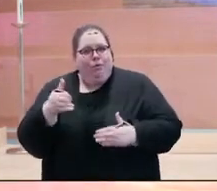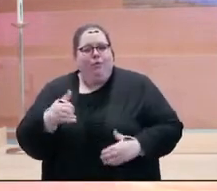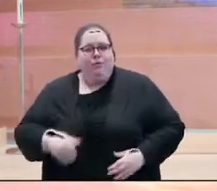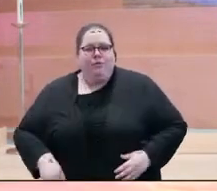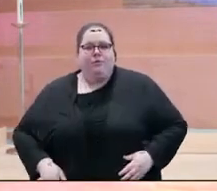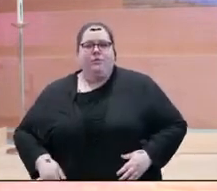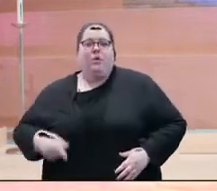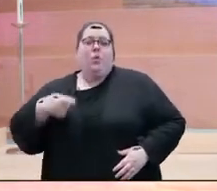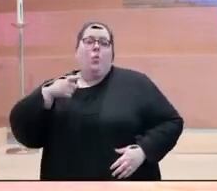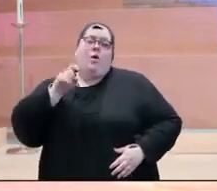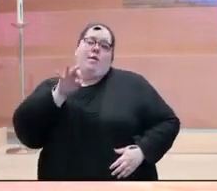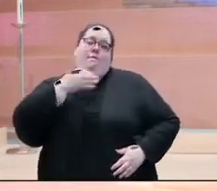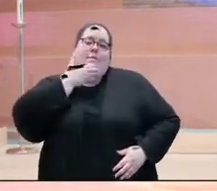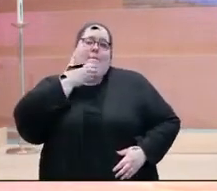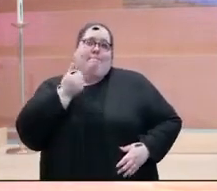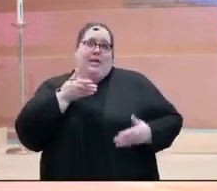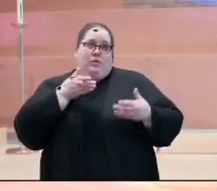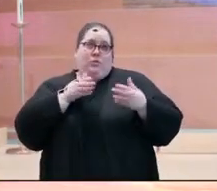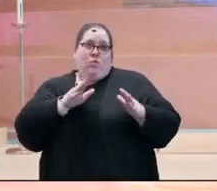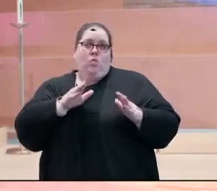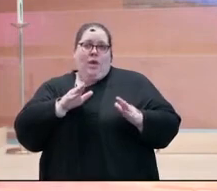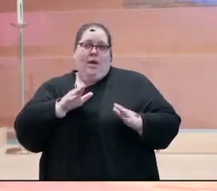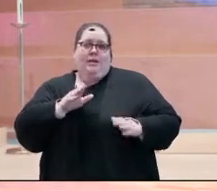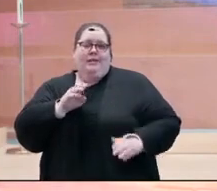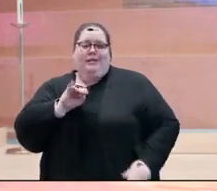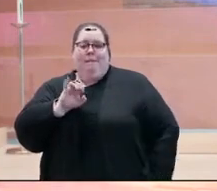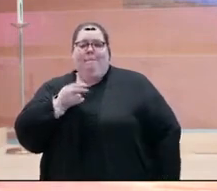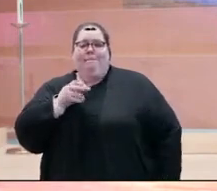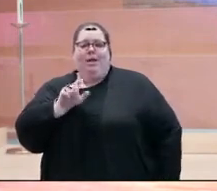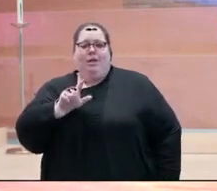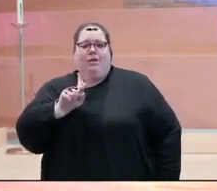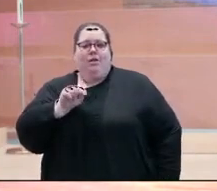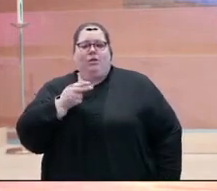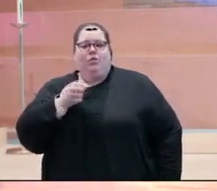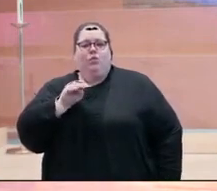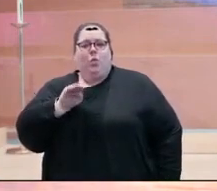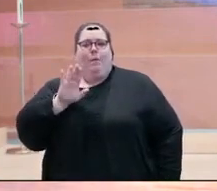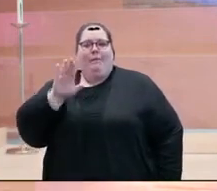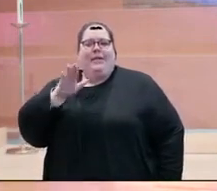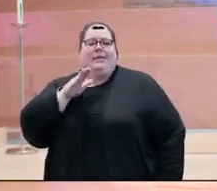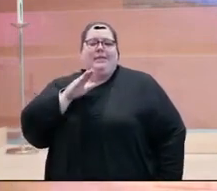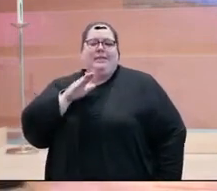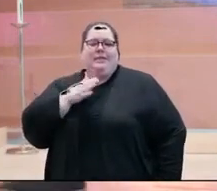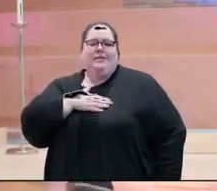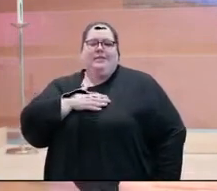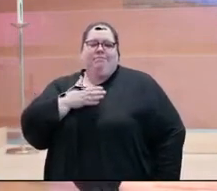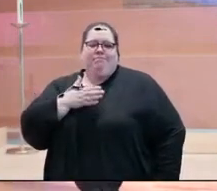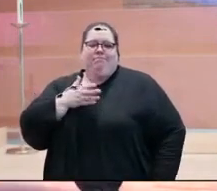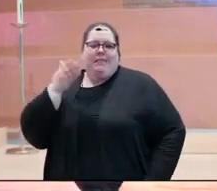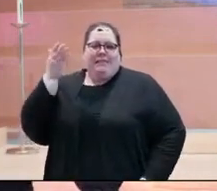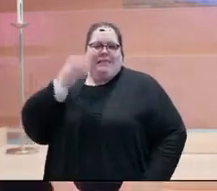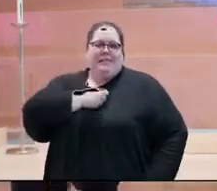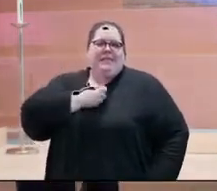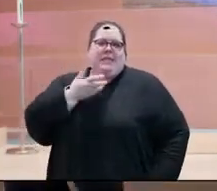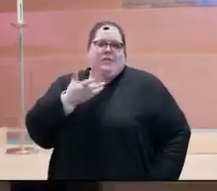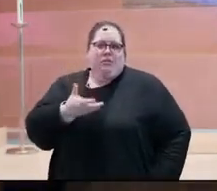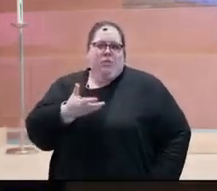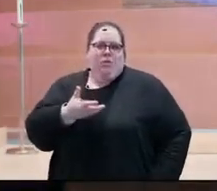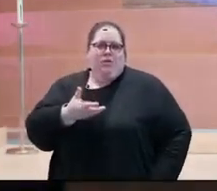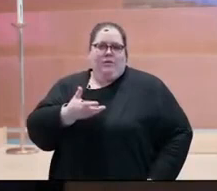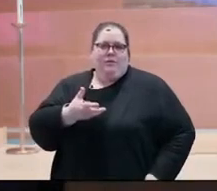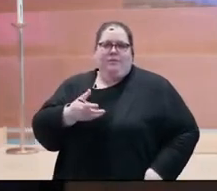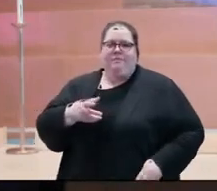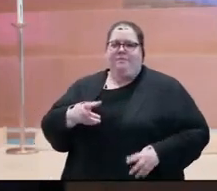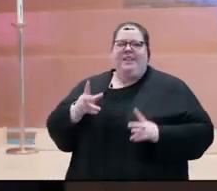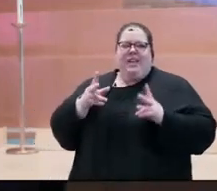of this was from the testimony that Michael Tome did for us a couple of weeks ago here. And so we have another clip from that video that I want you to see. Take a